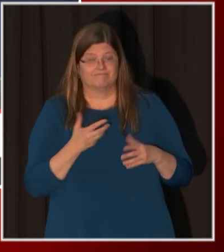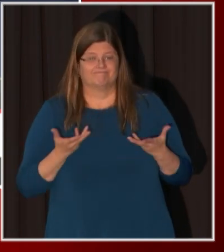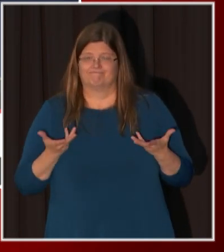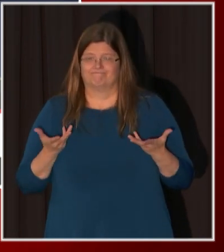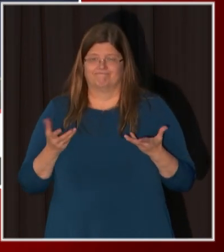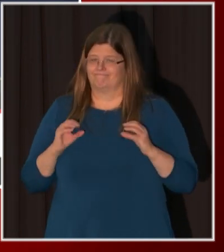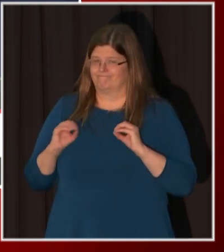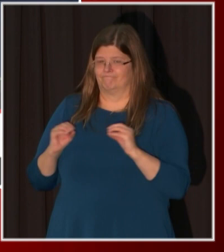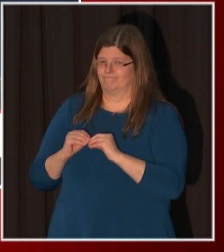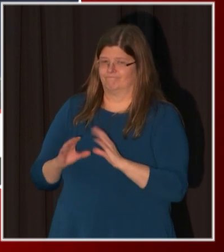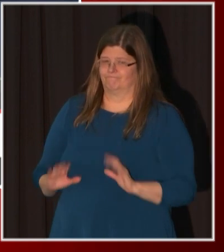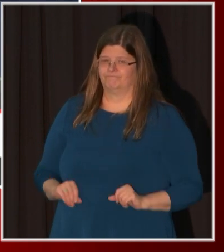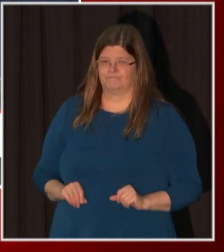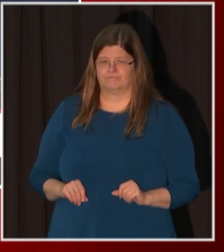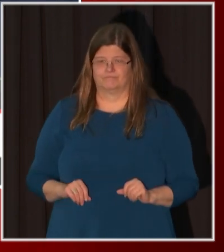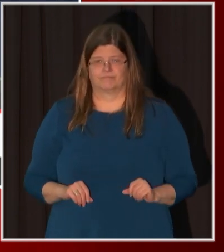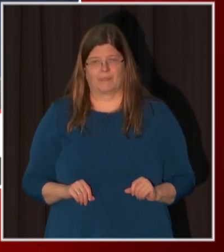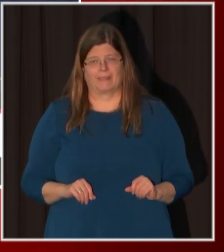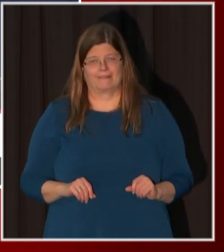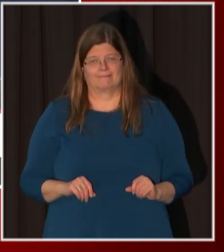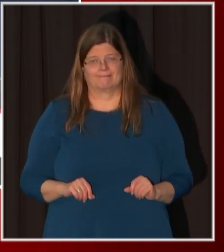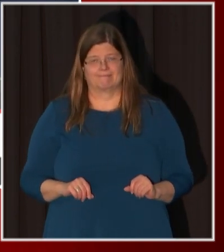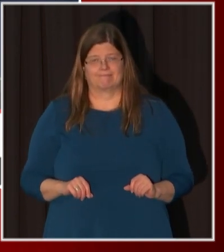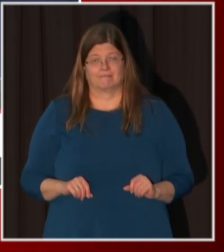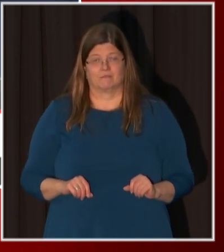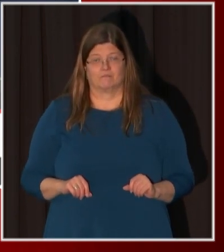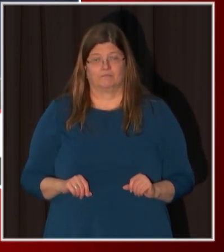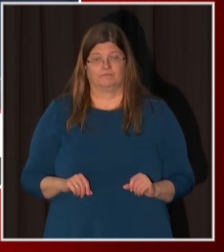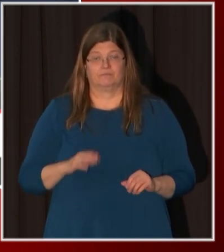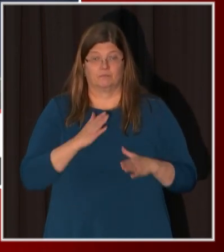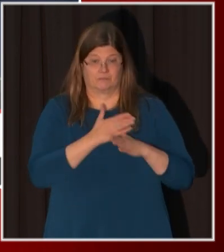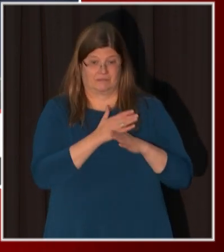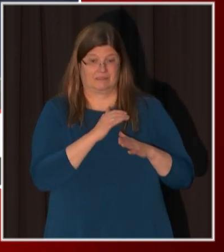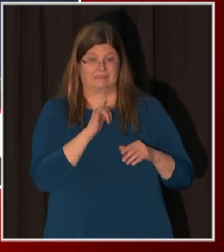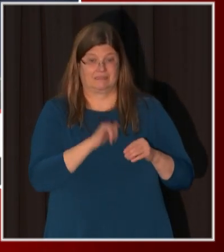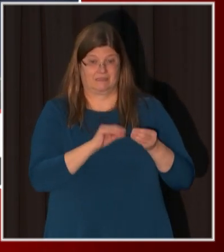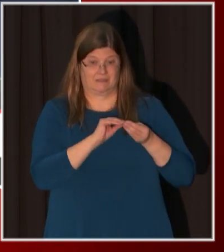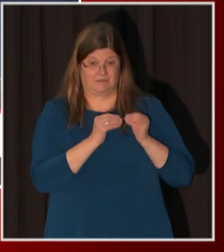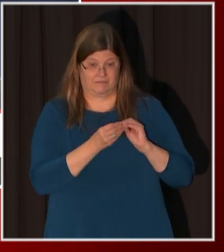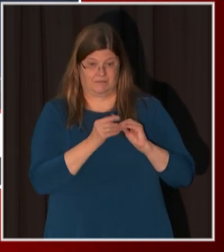And we can provide that FEMS information, and